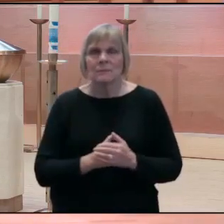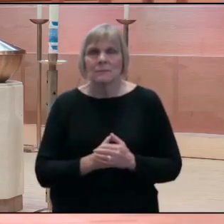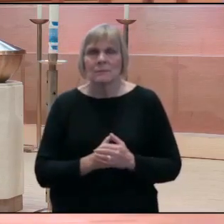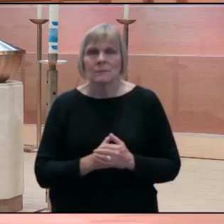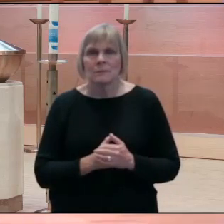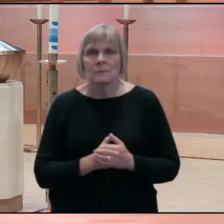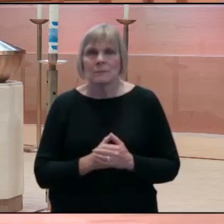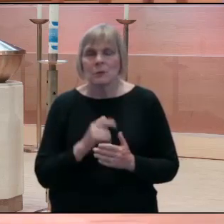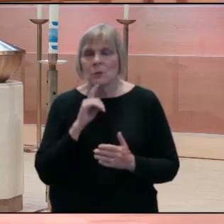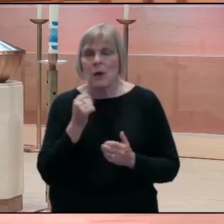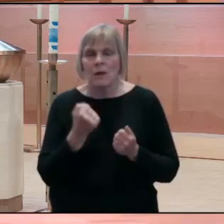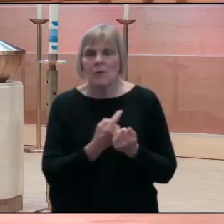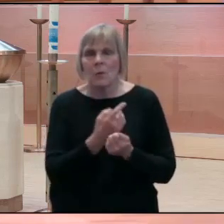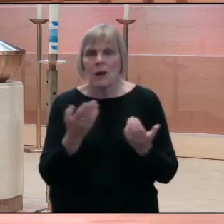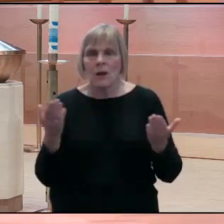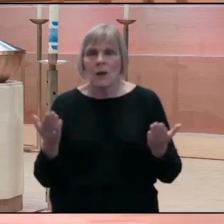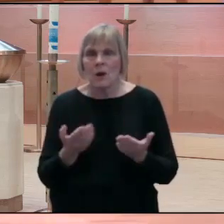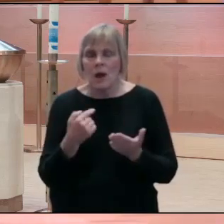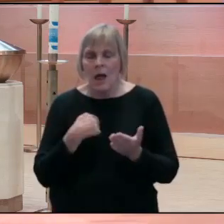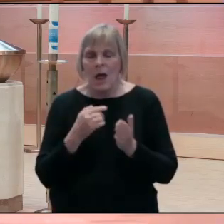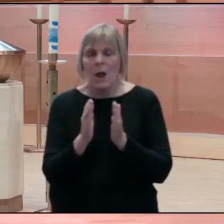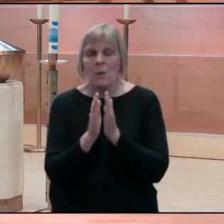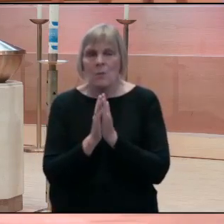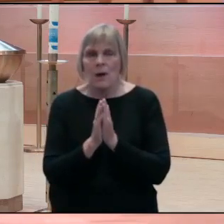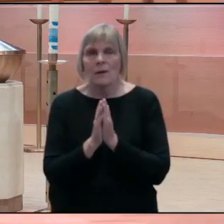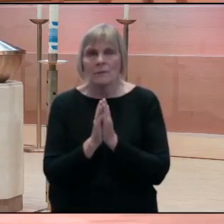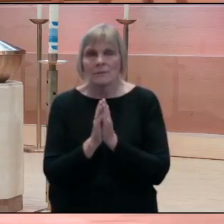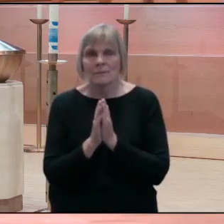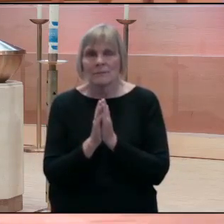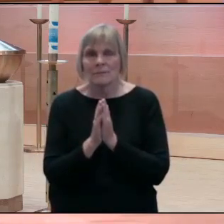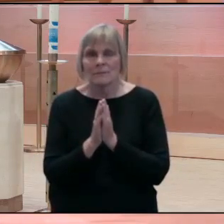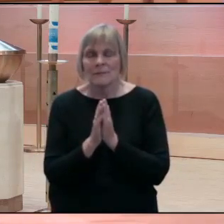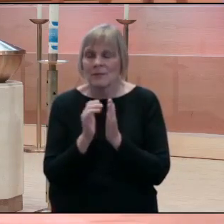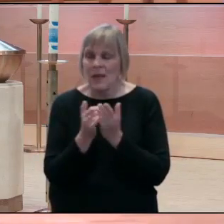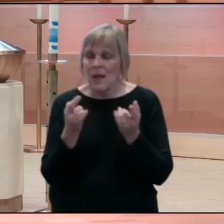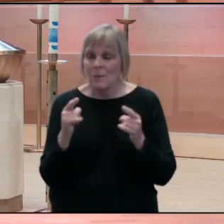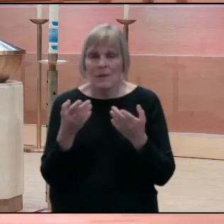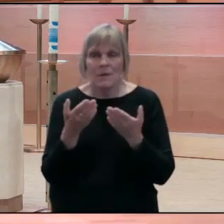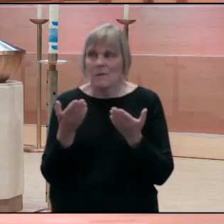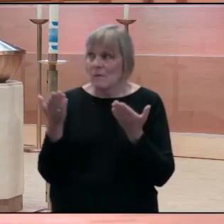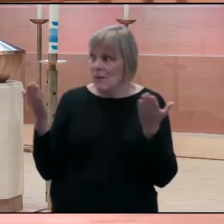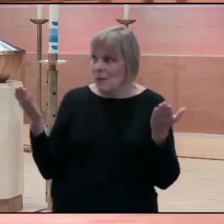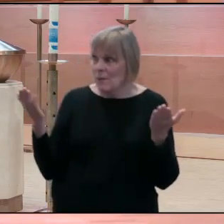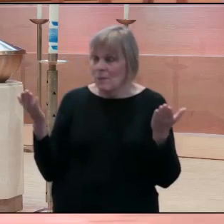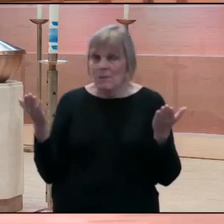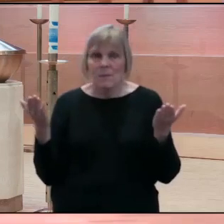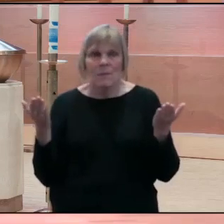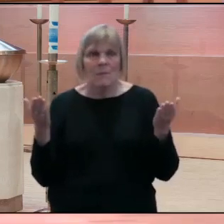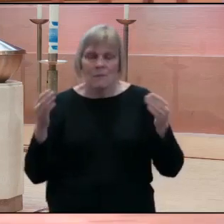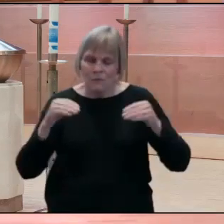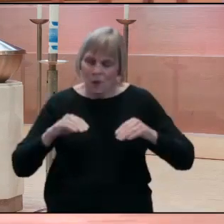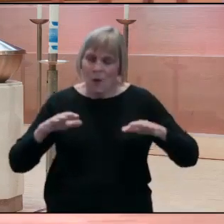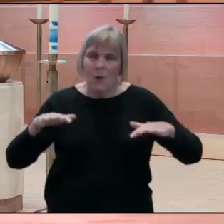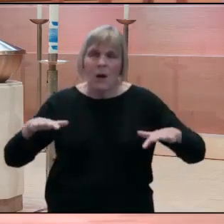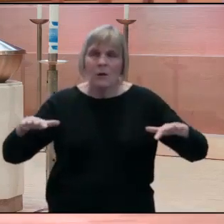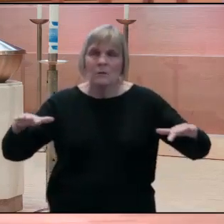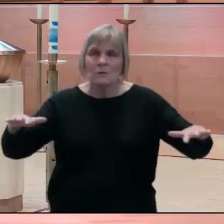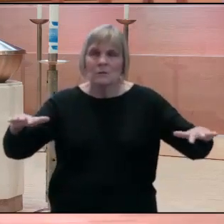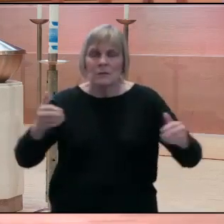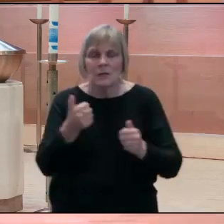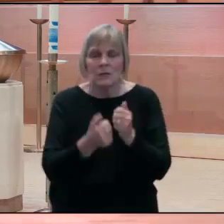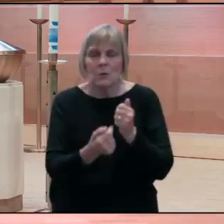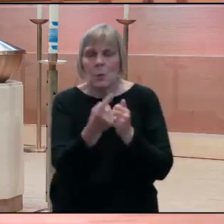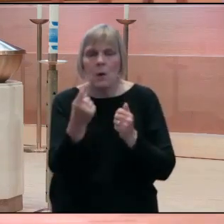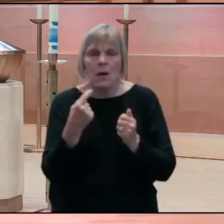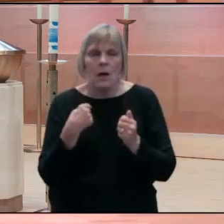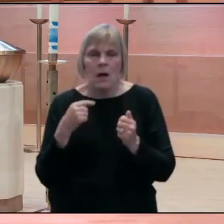That is true for each and every person here, and I pray that that reality would come over them and be flowing out into each